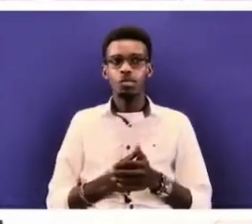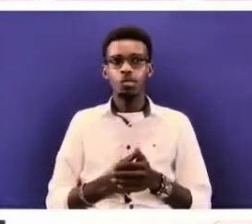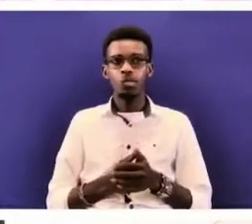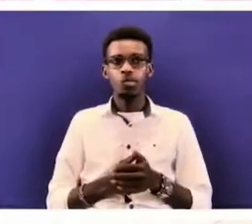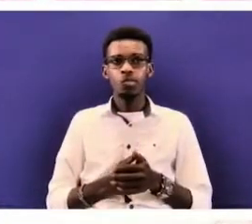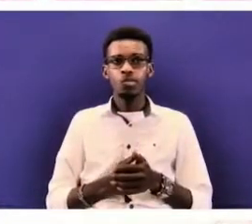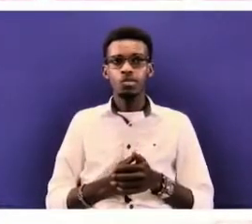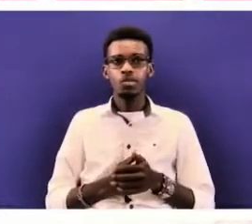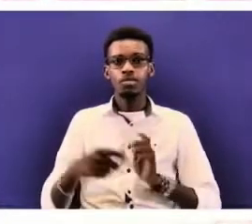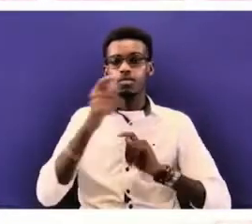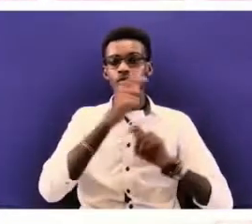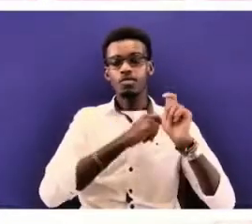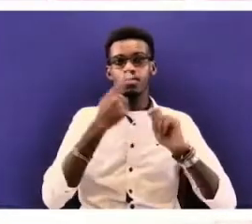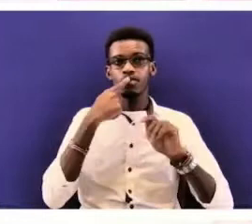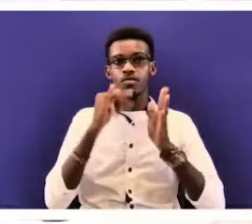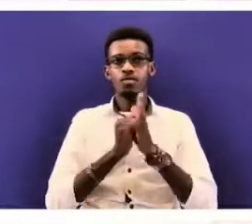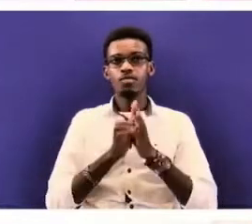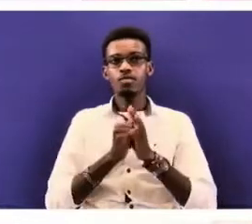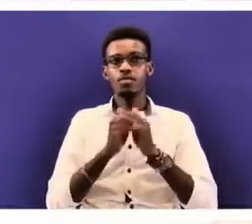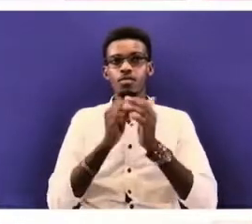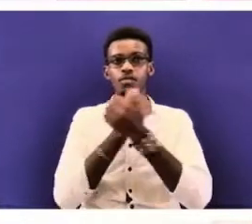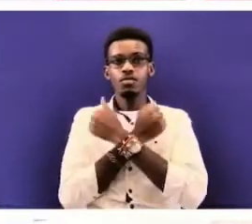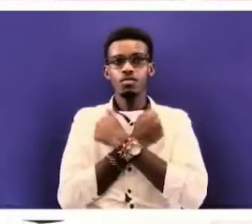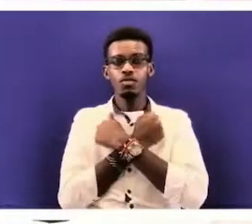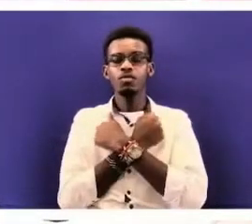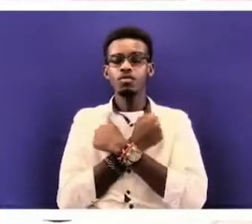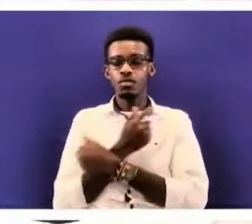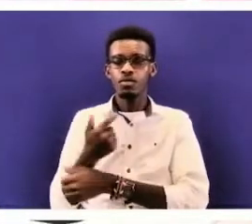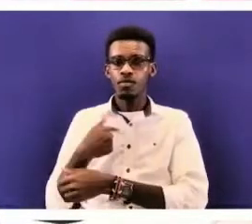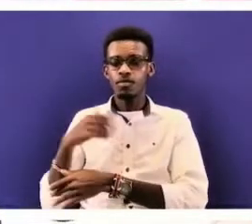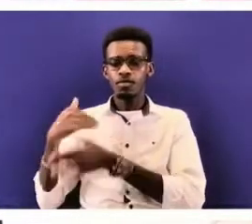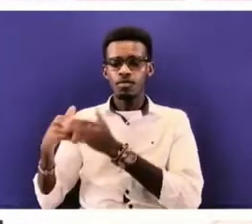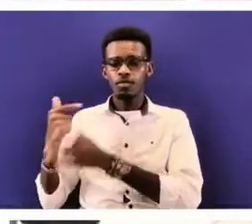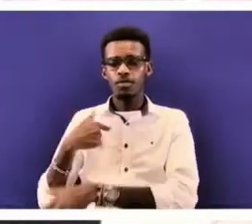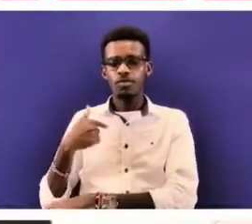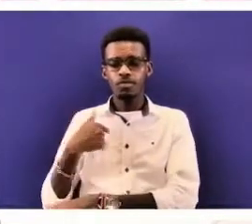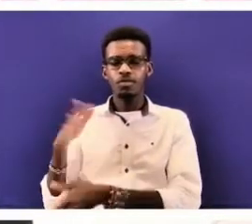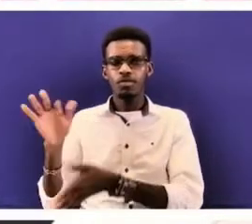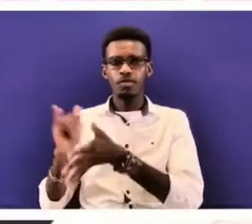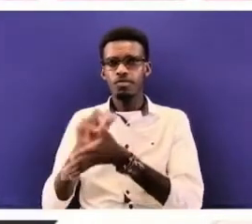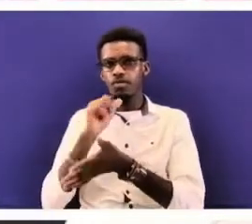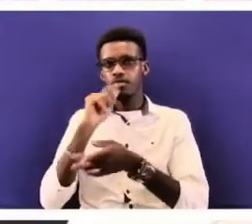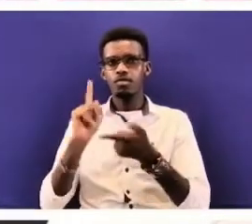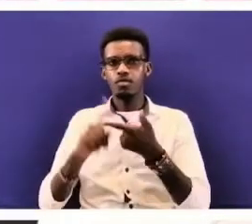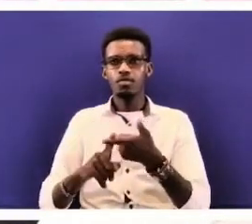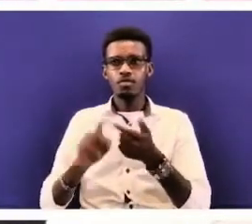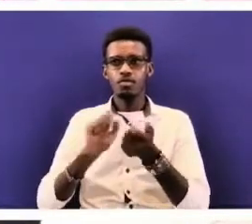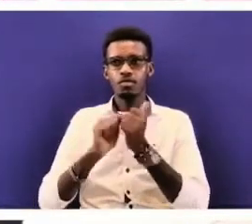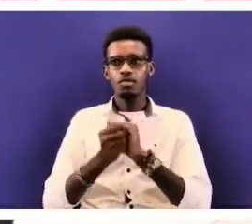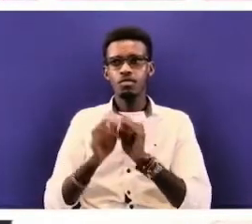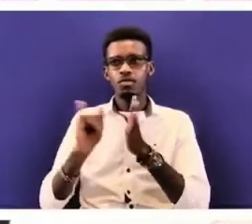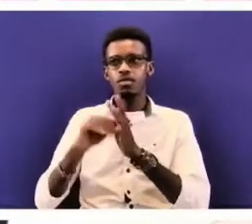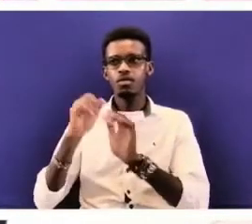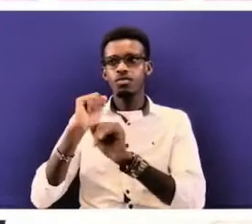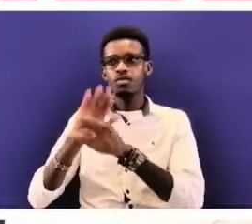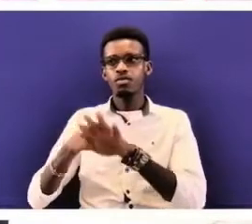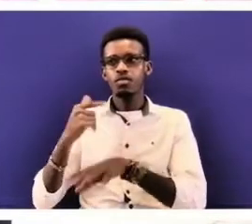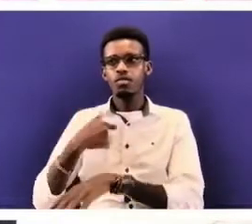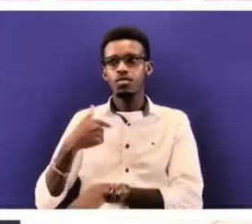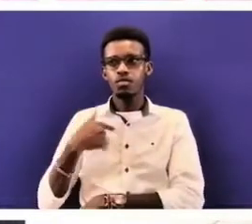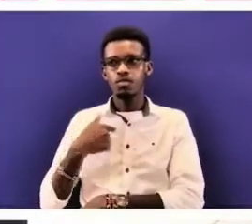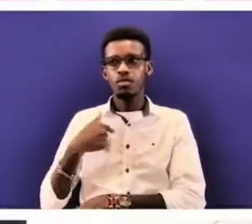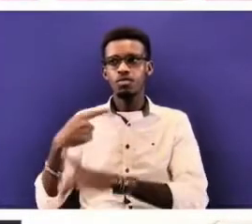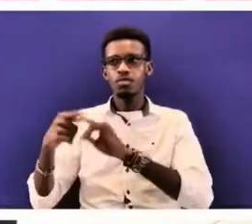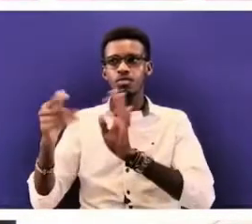Tradition said that the woman shouldn't even be near me, lest no one touch the hem of my garment.